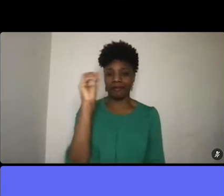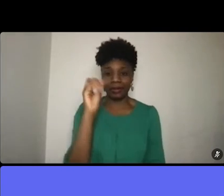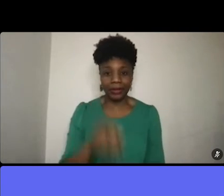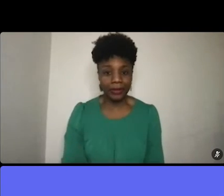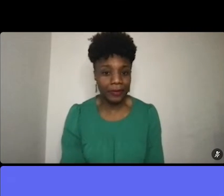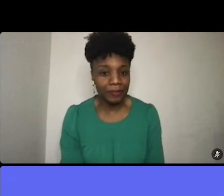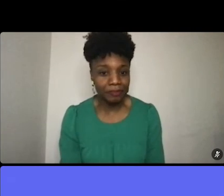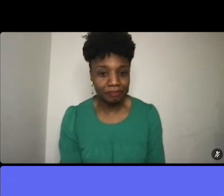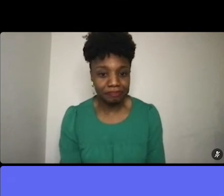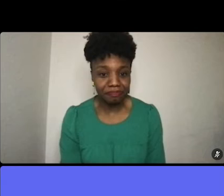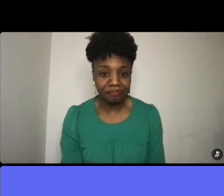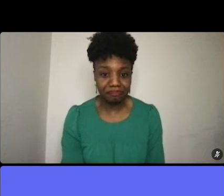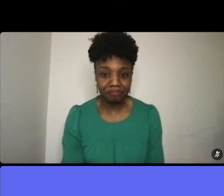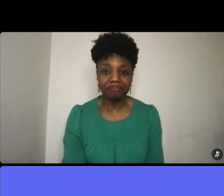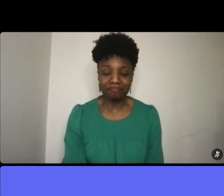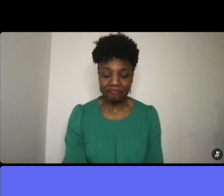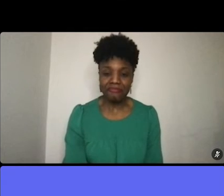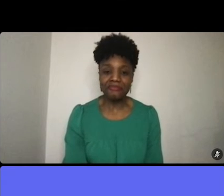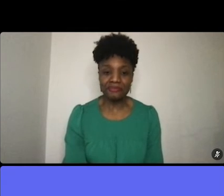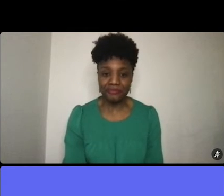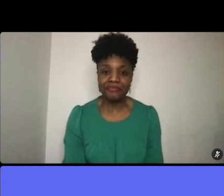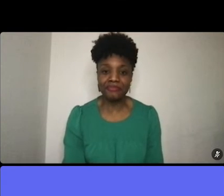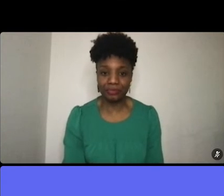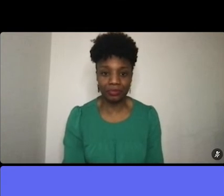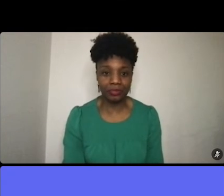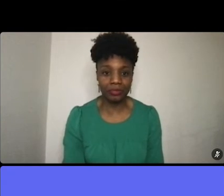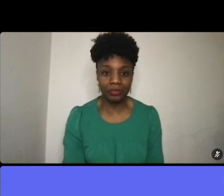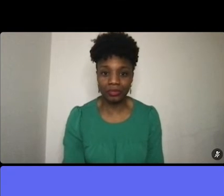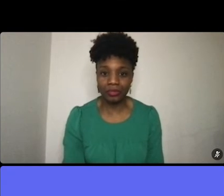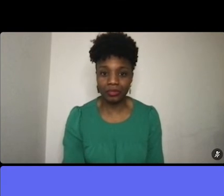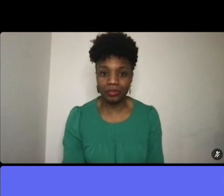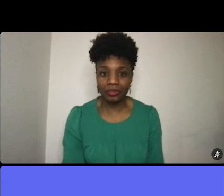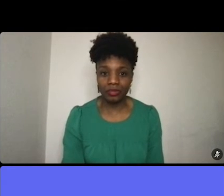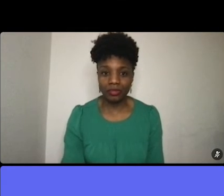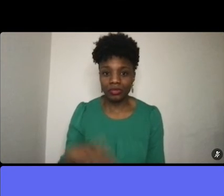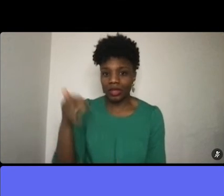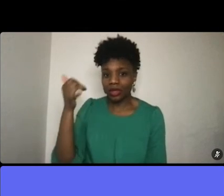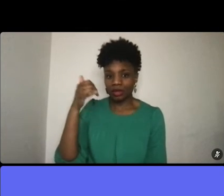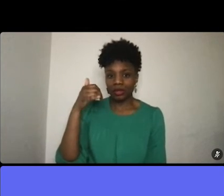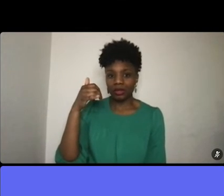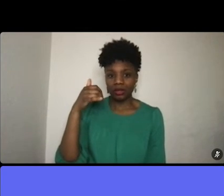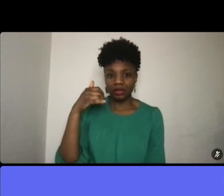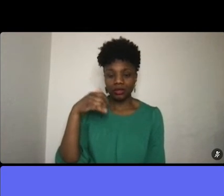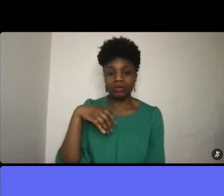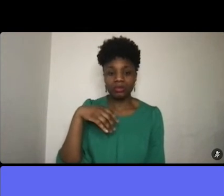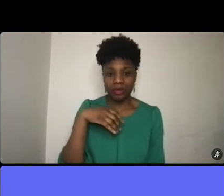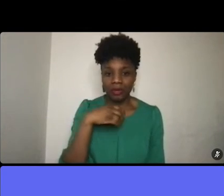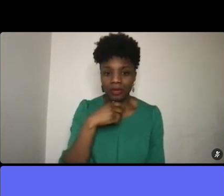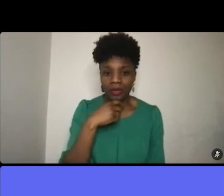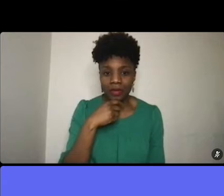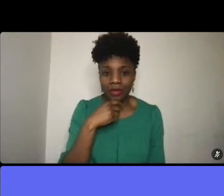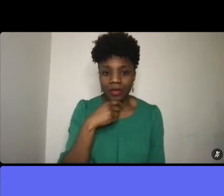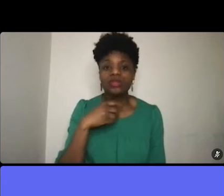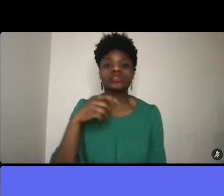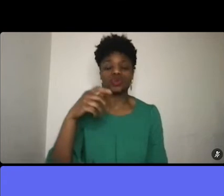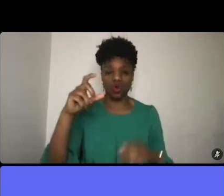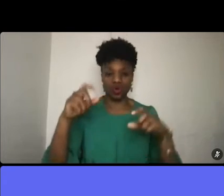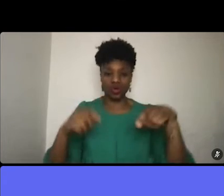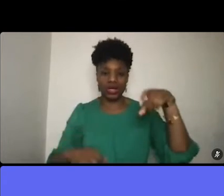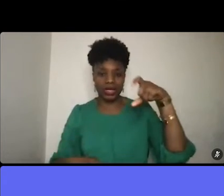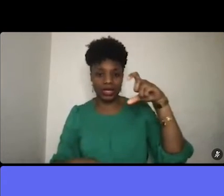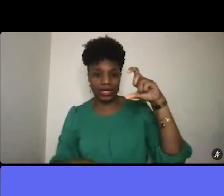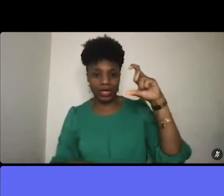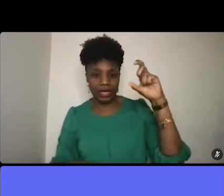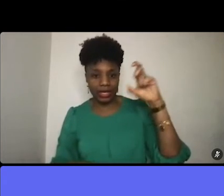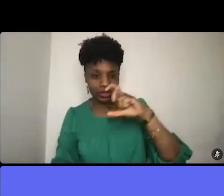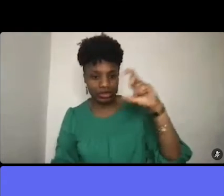where to hit you up at. Okay. I'm Double D. You can hit me on Instagram, Double D Beats.